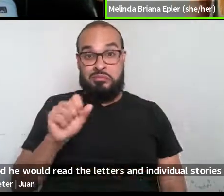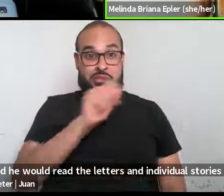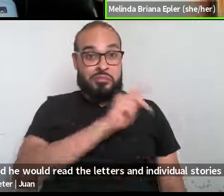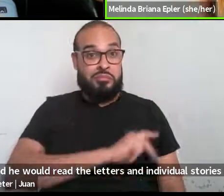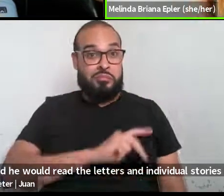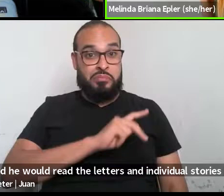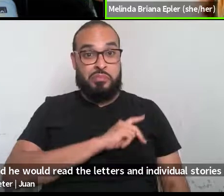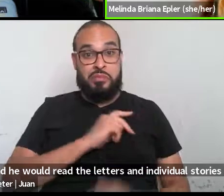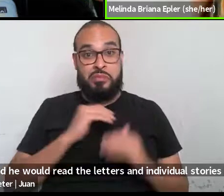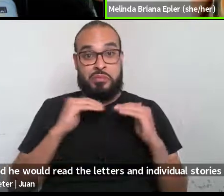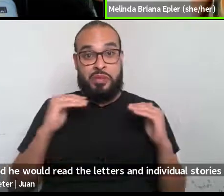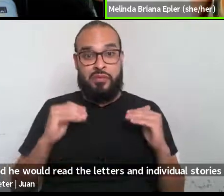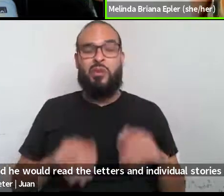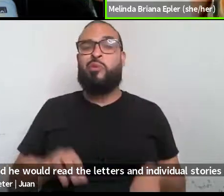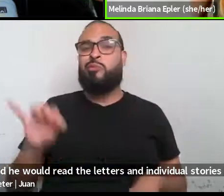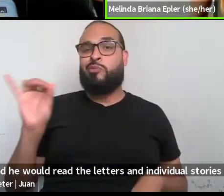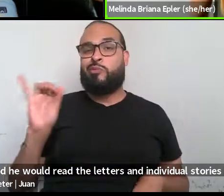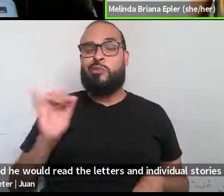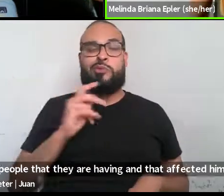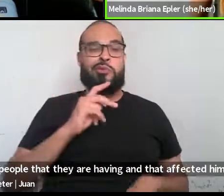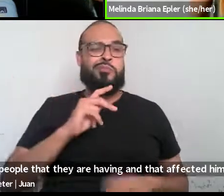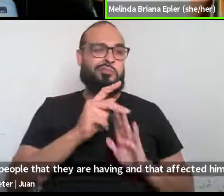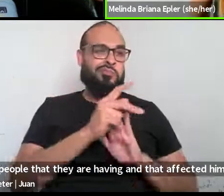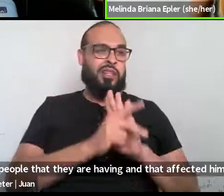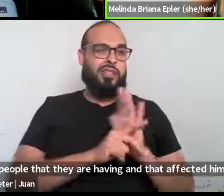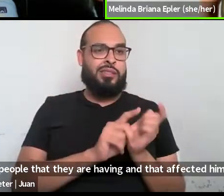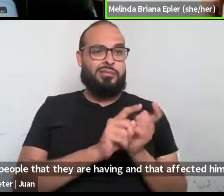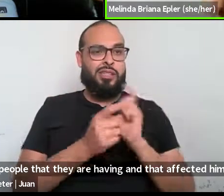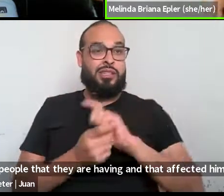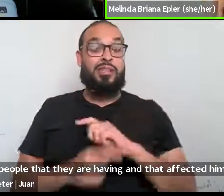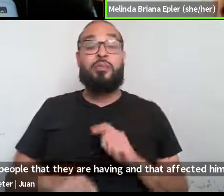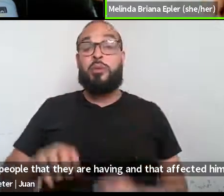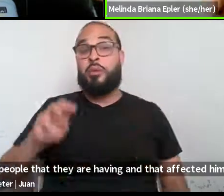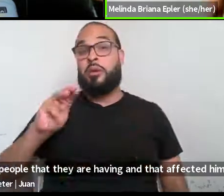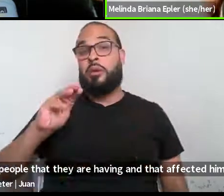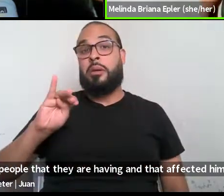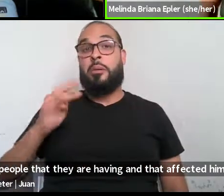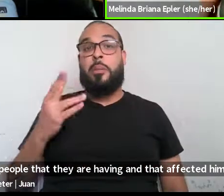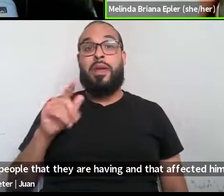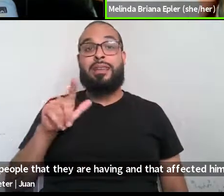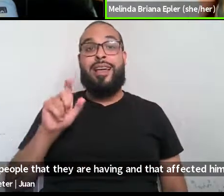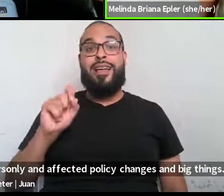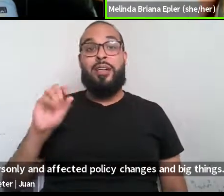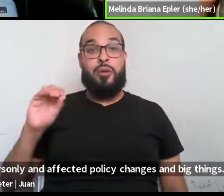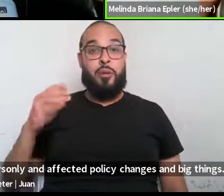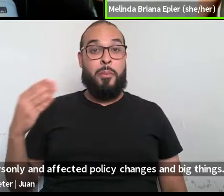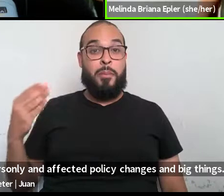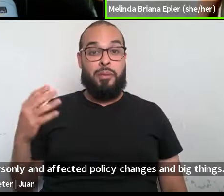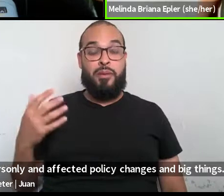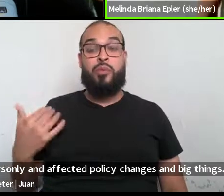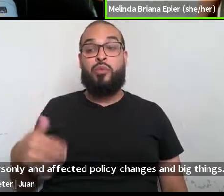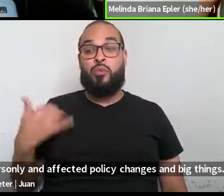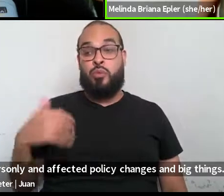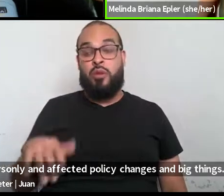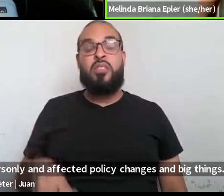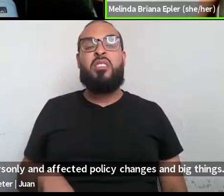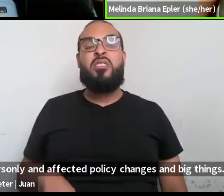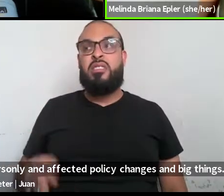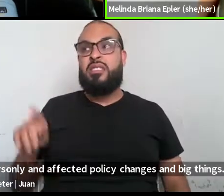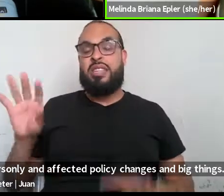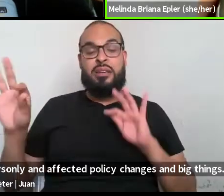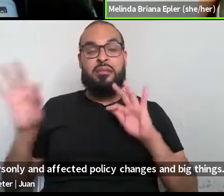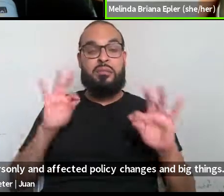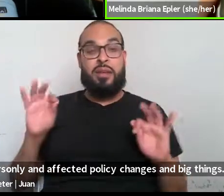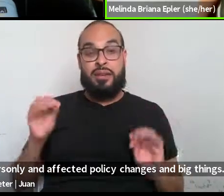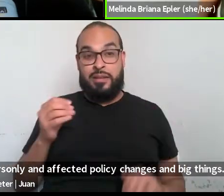affected policy changes, affected like big things. Michelle Obama Mhm. also, she picked a couple of things that